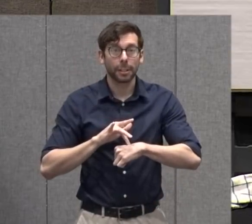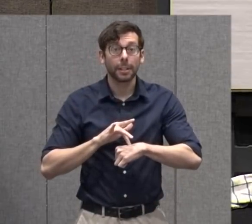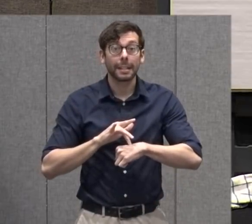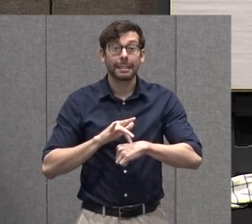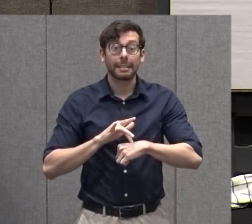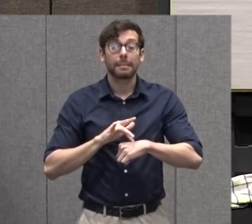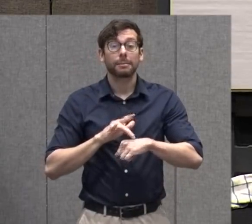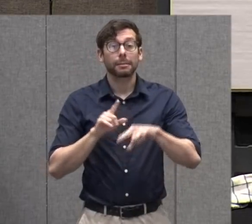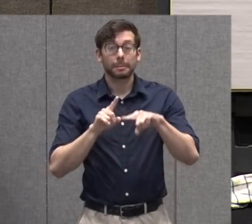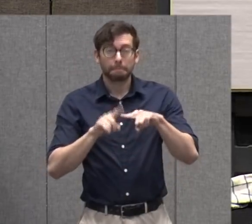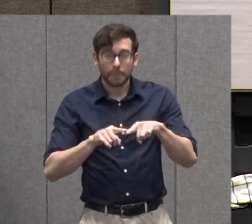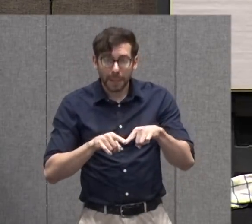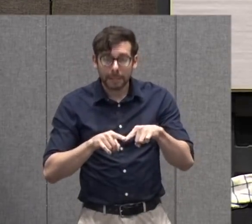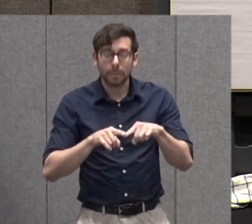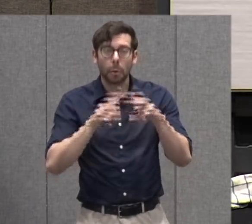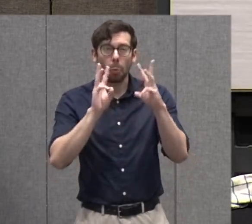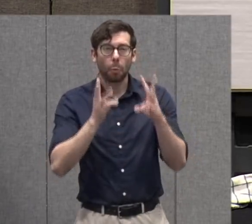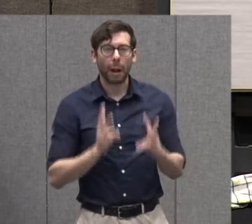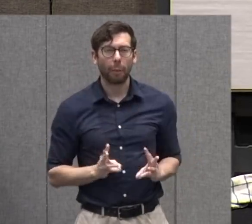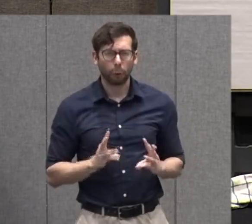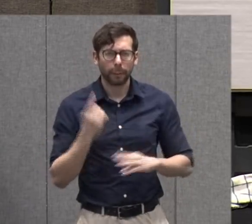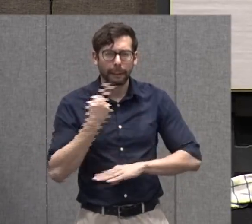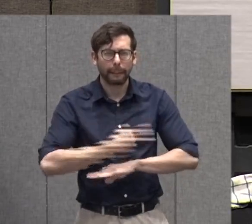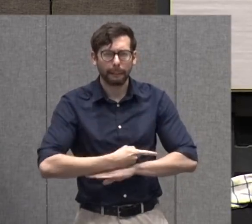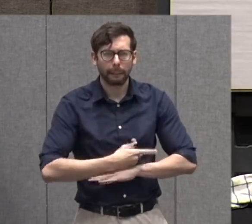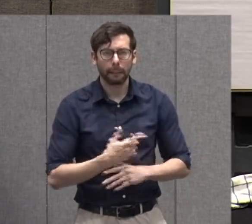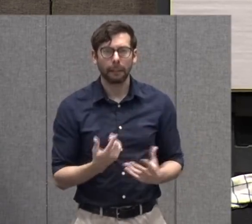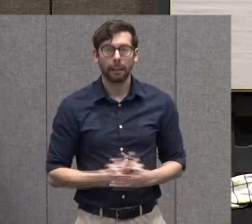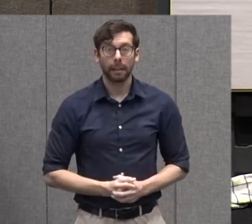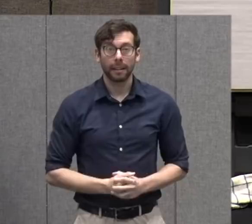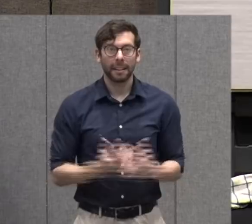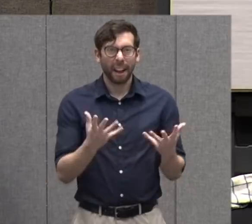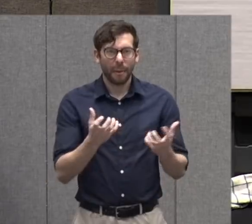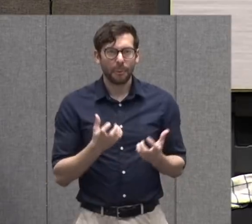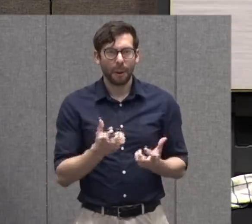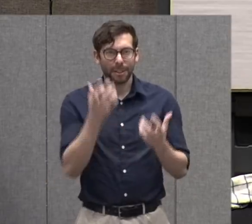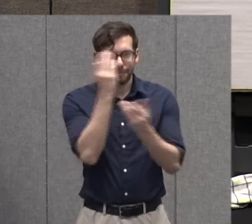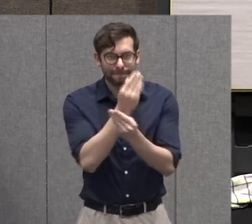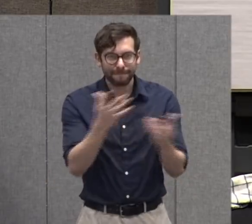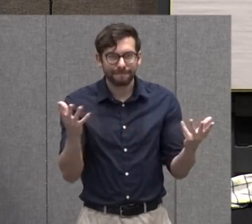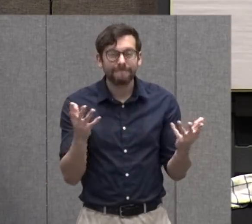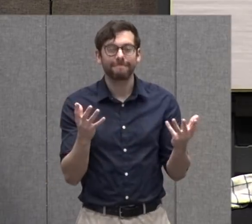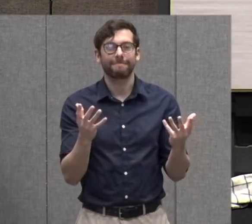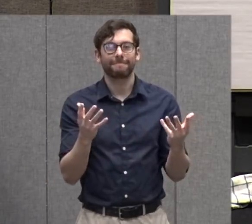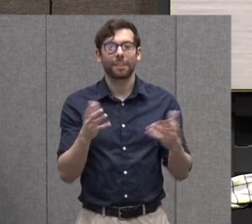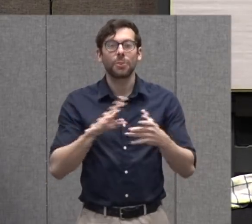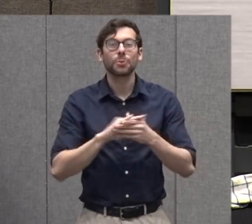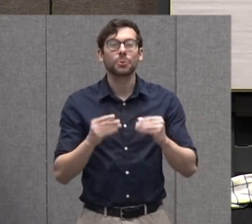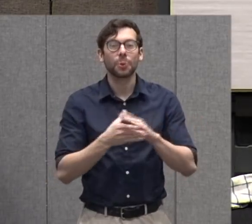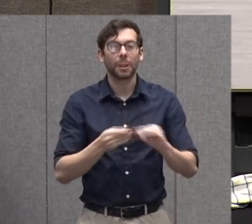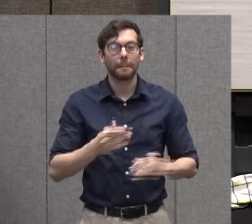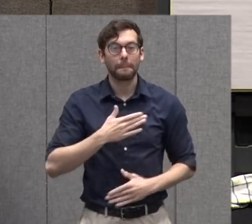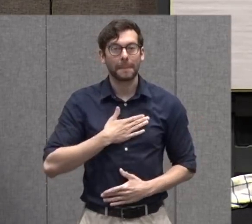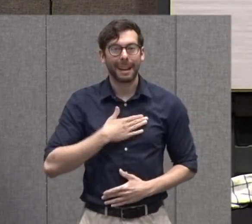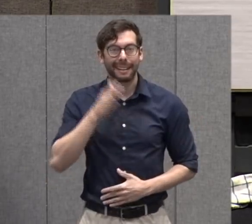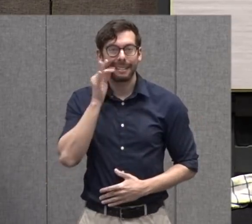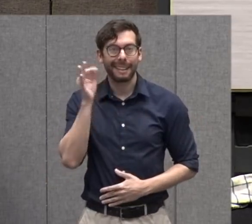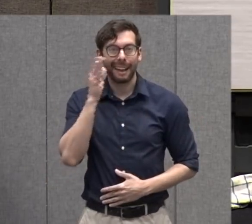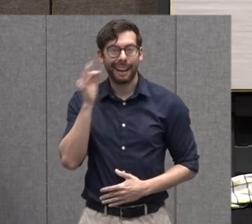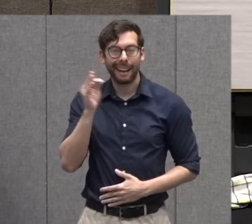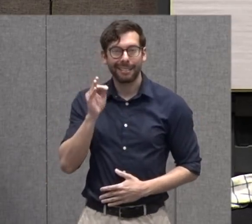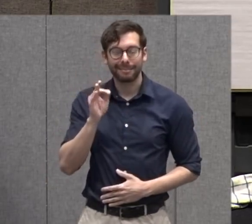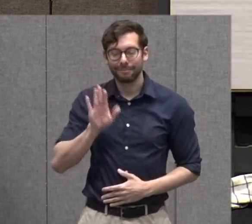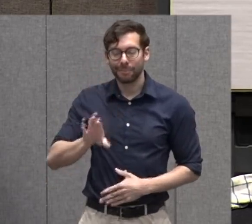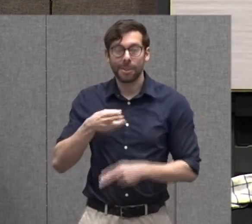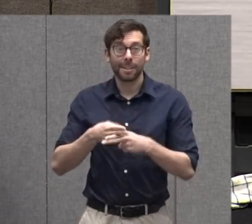weather days. I want to share a story about my cat. My cat's name is Nausicaa. That's a